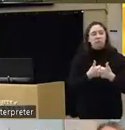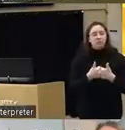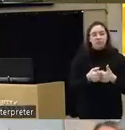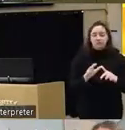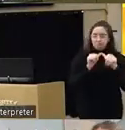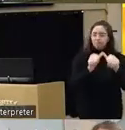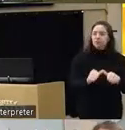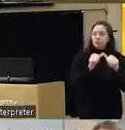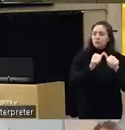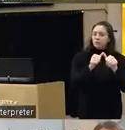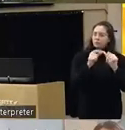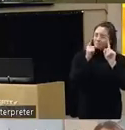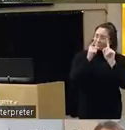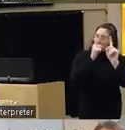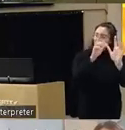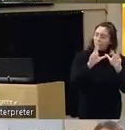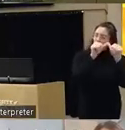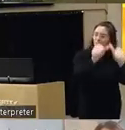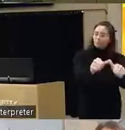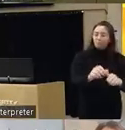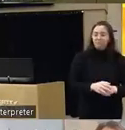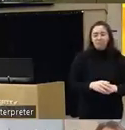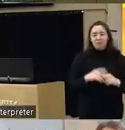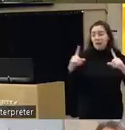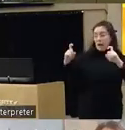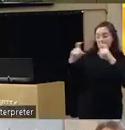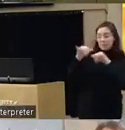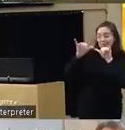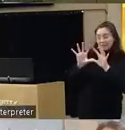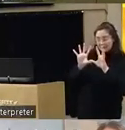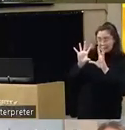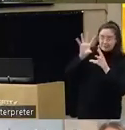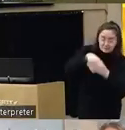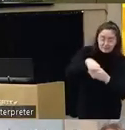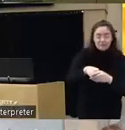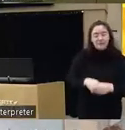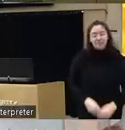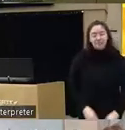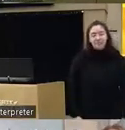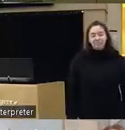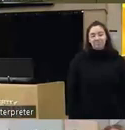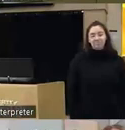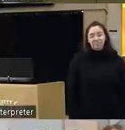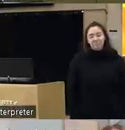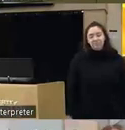to emulate all of those ideals and complicated systems that aren't always functioning around us.